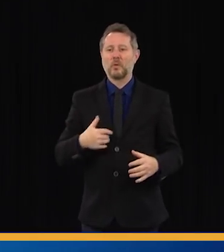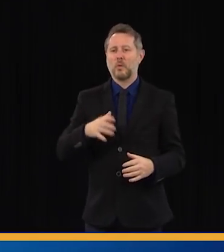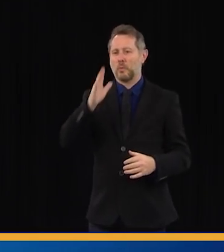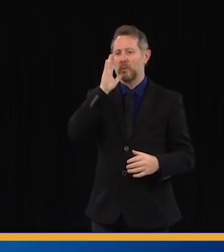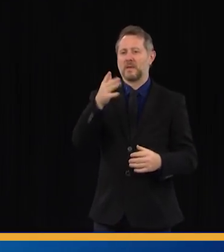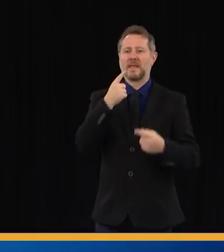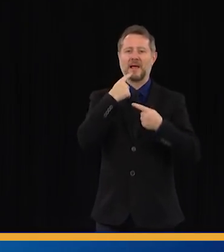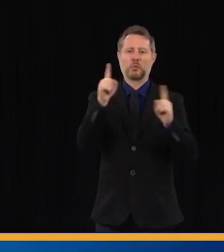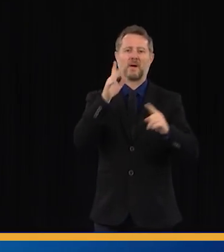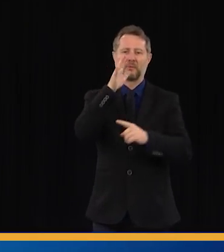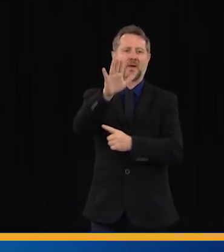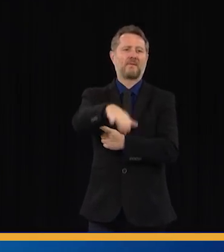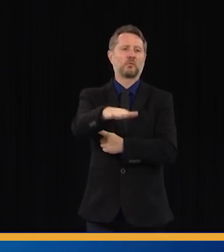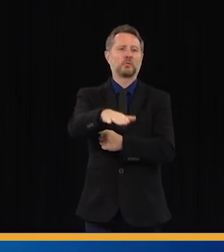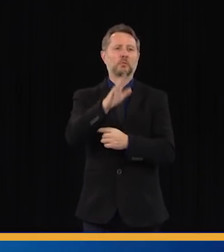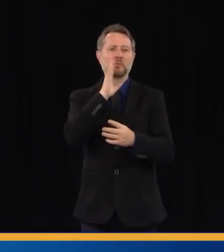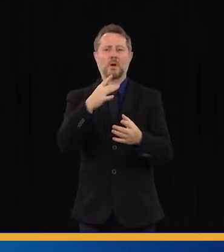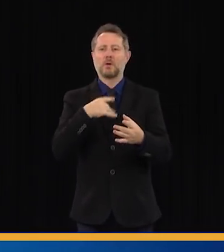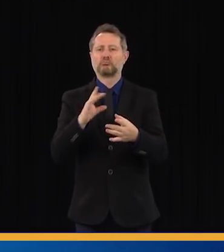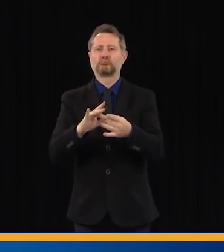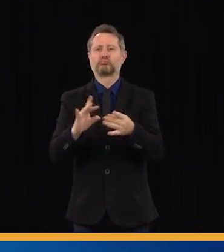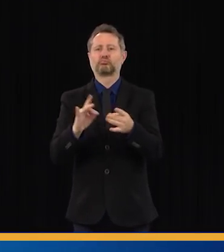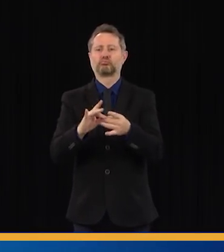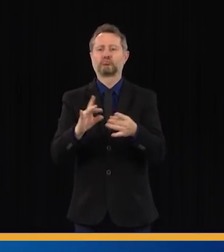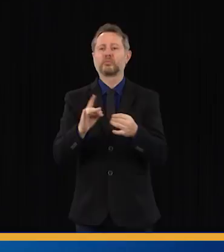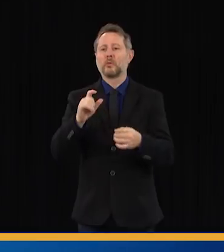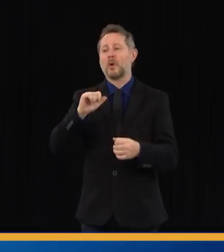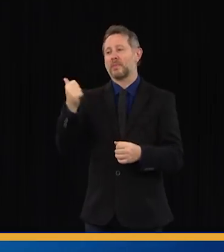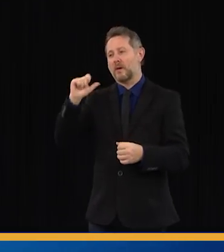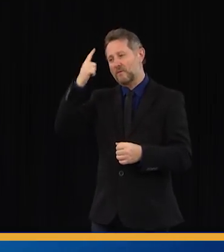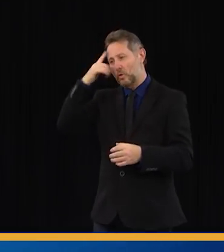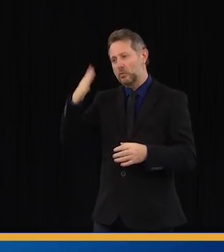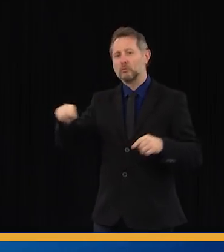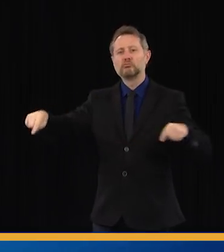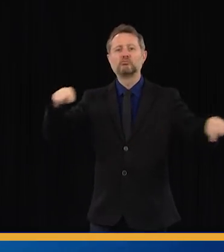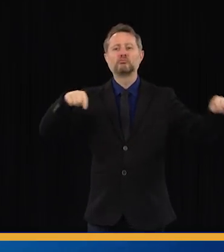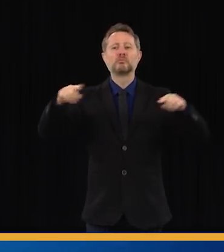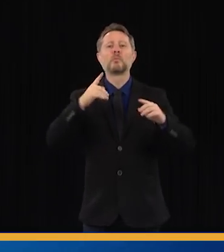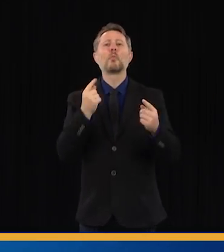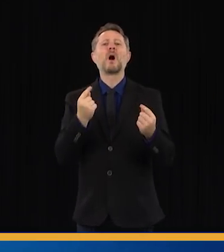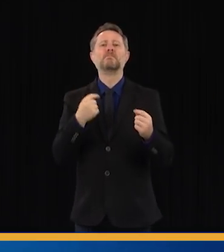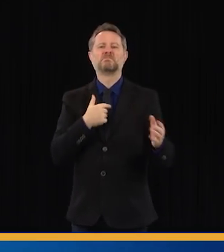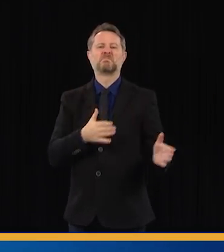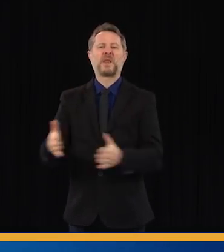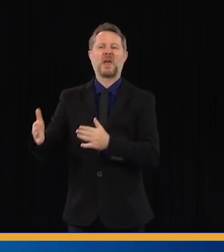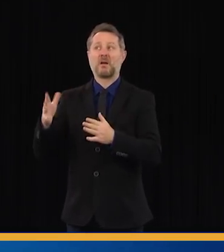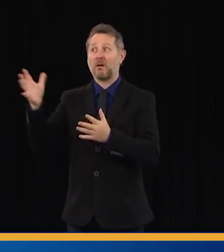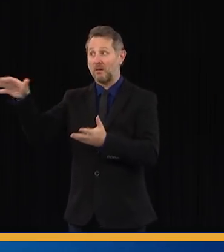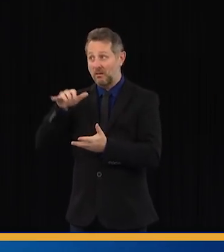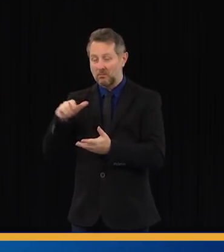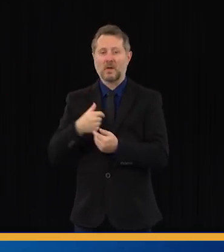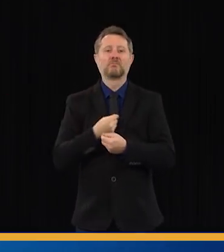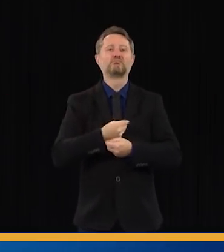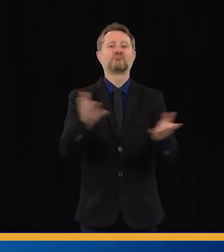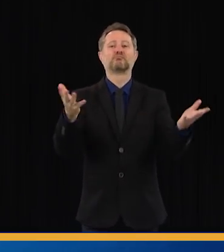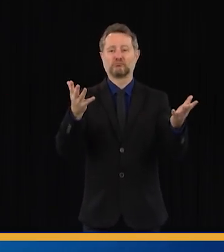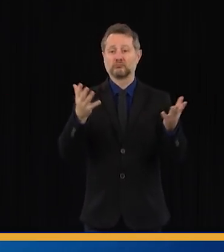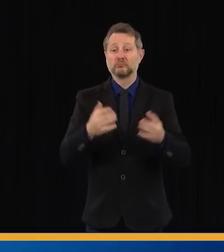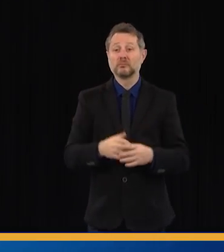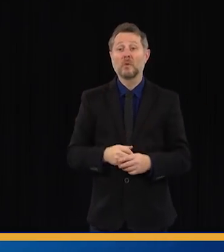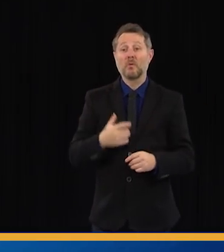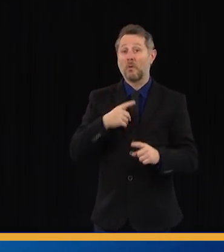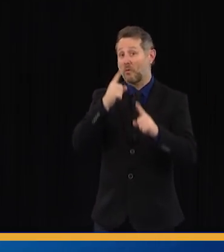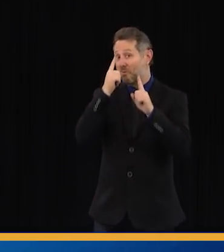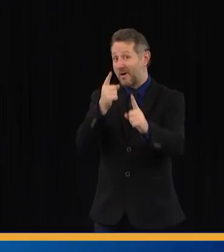this afternoon with other governors about just that, the reopening plan. And as I said, the optimum is to have